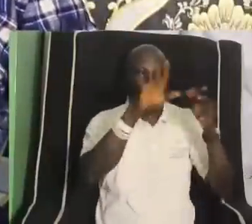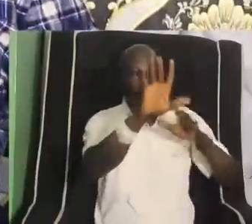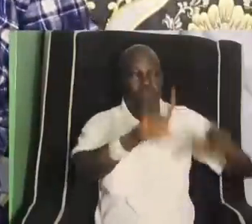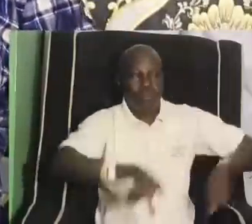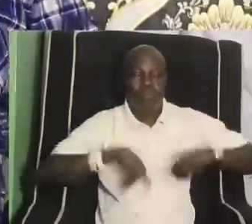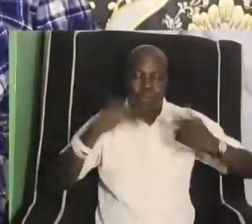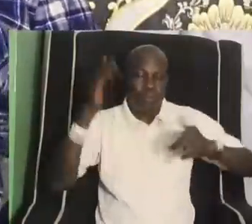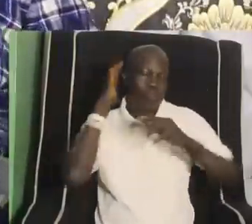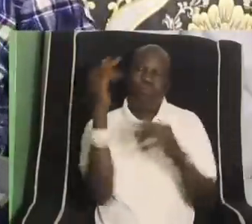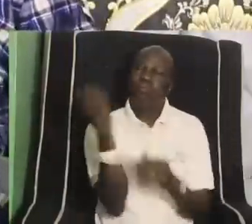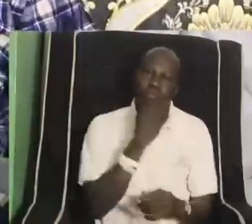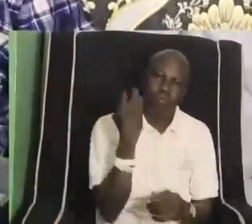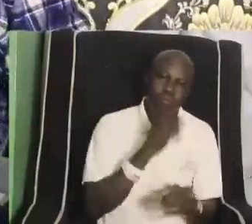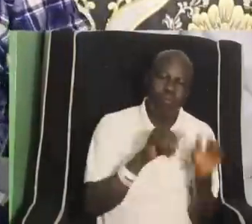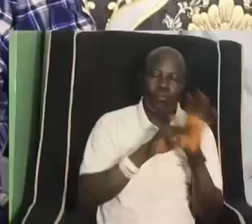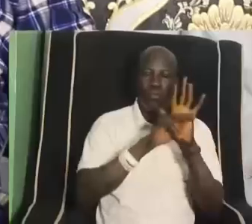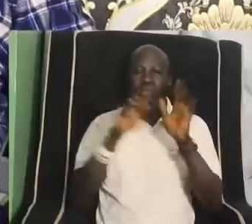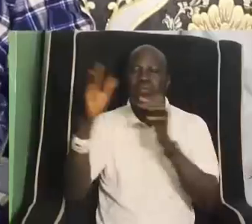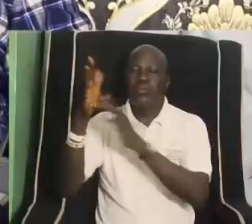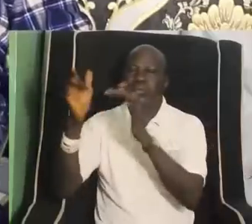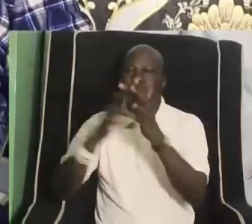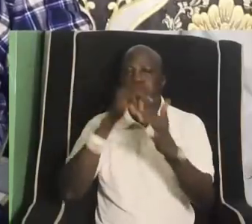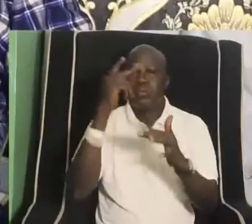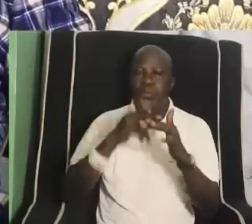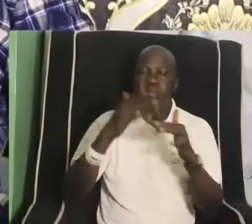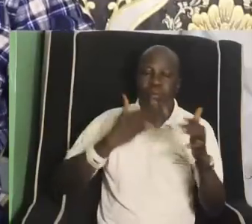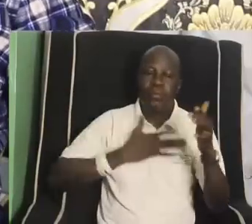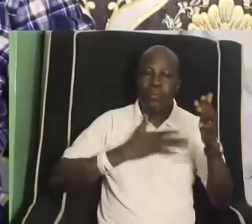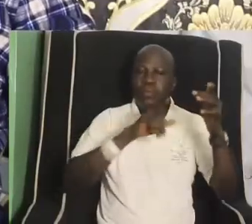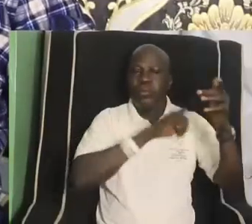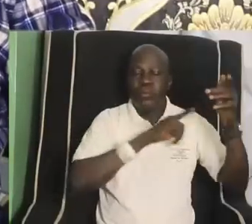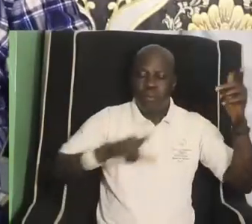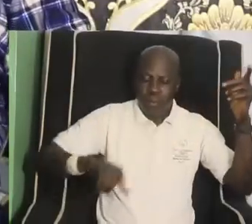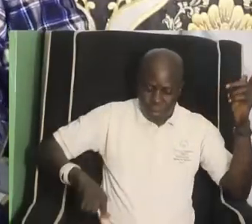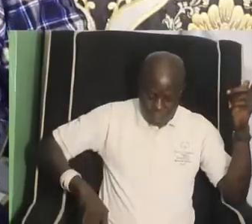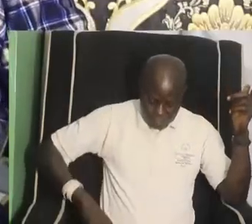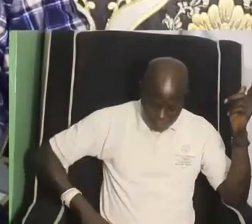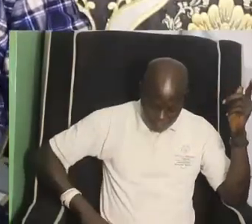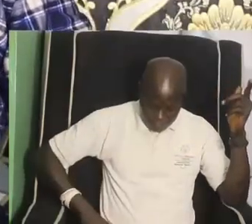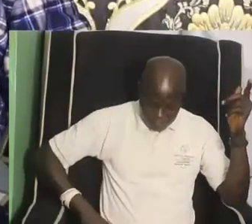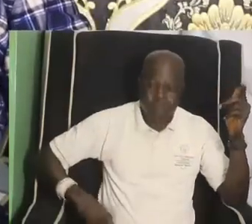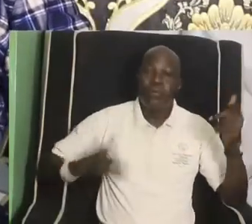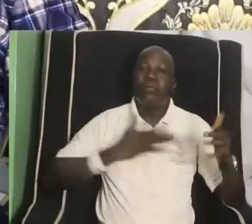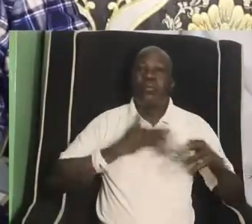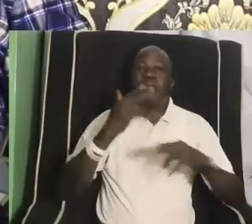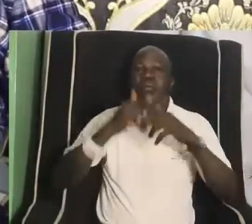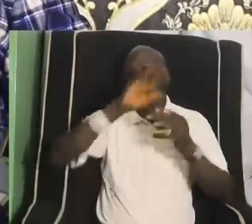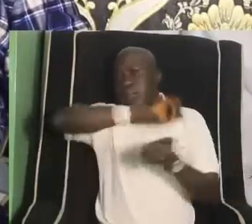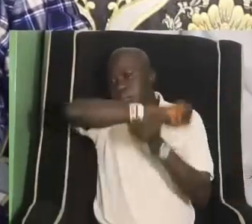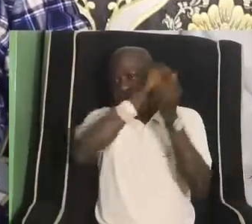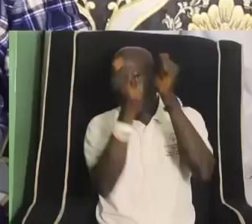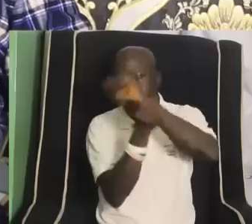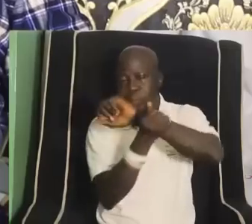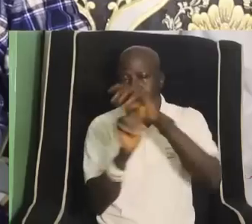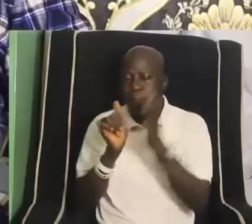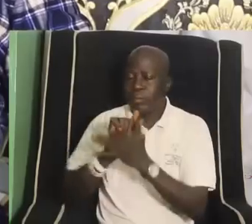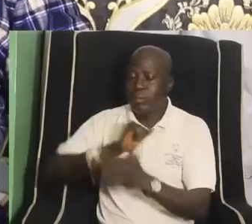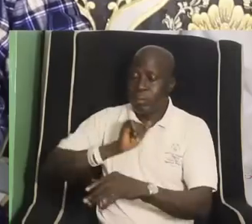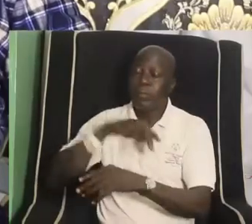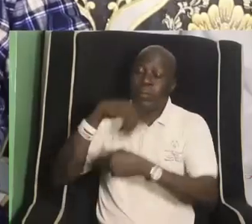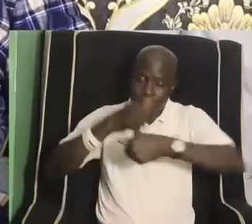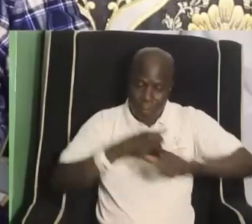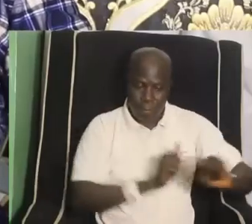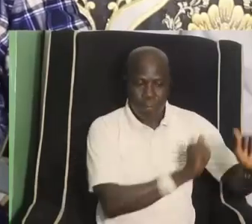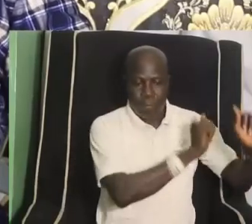on the 26th of July, 2023. I prophesy. Your love will manifest. Yes, Oluwa. Jesus, my Lord. Oru never change. Apostle